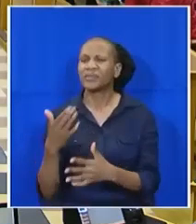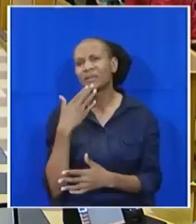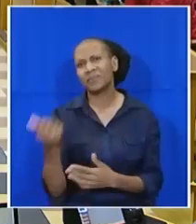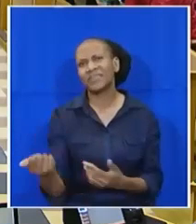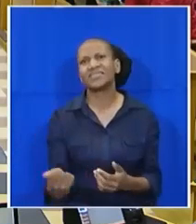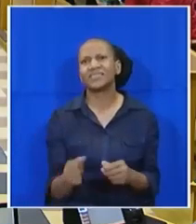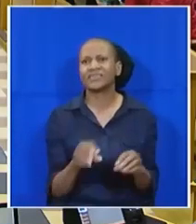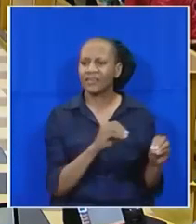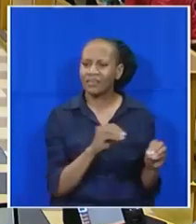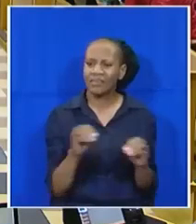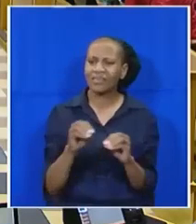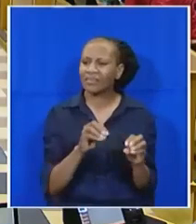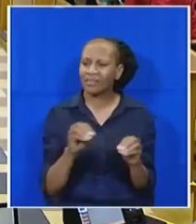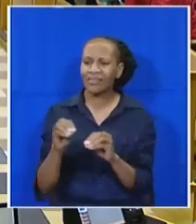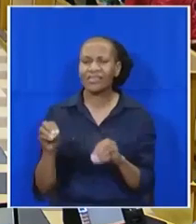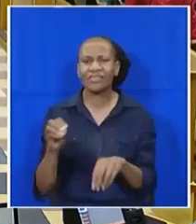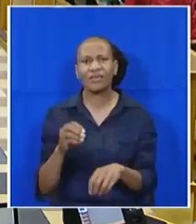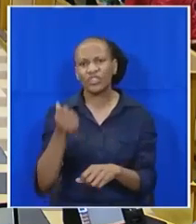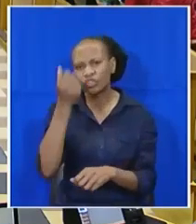order?